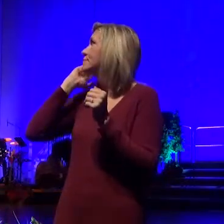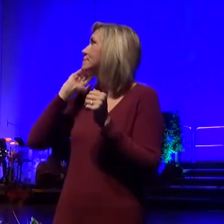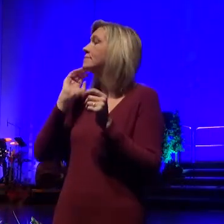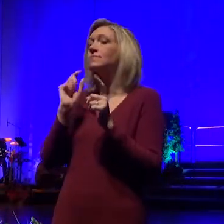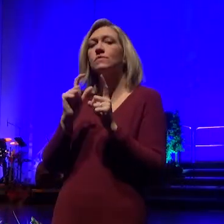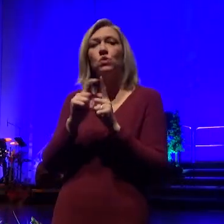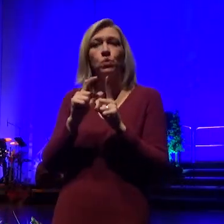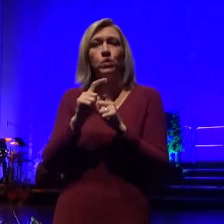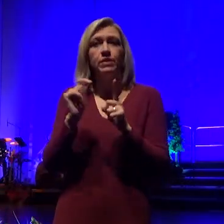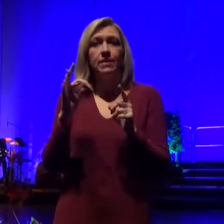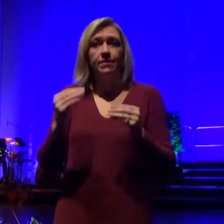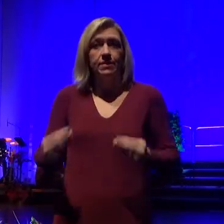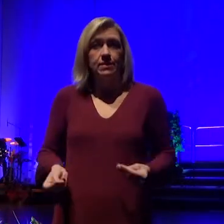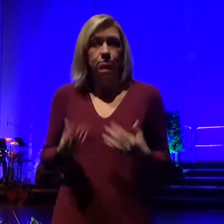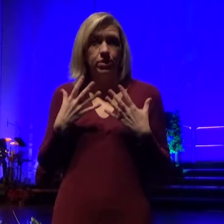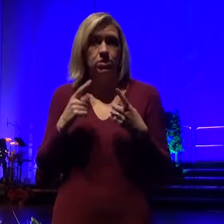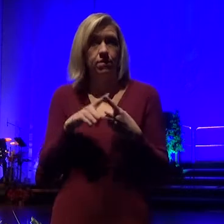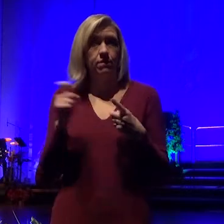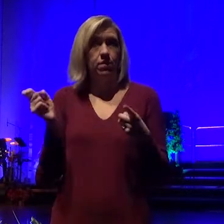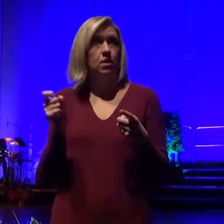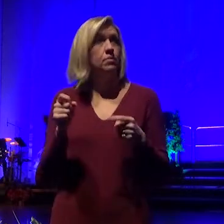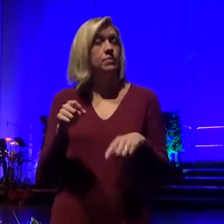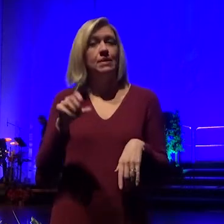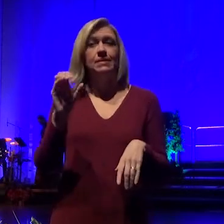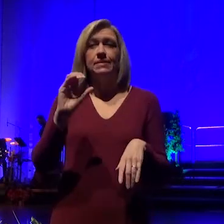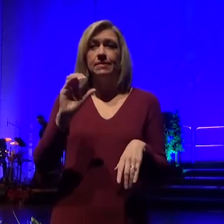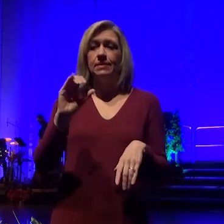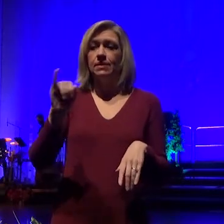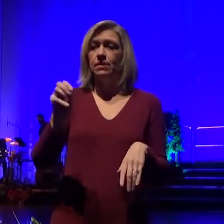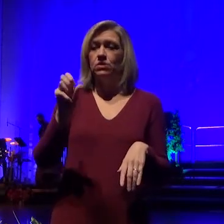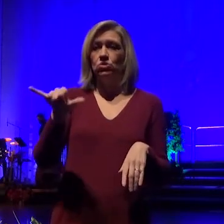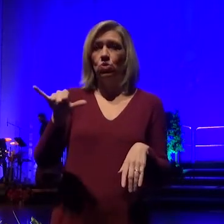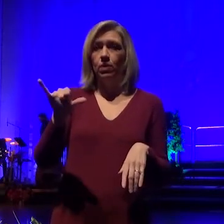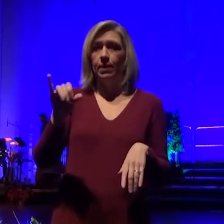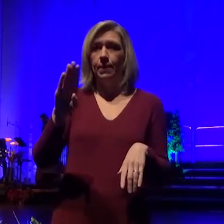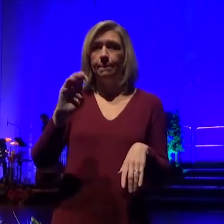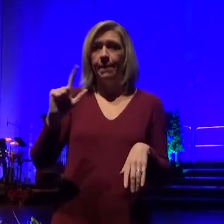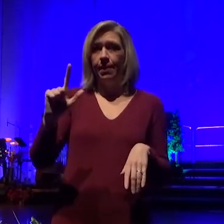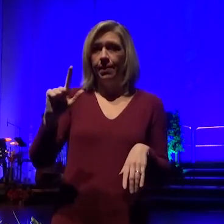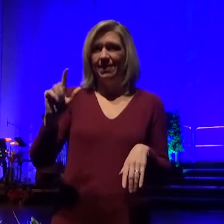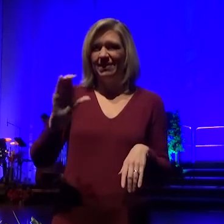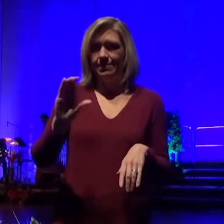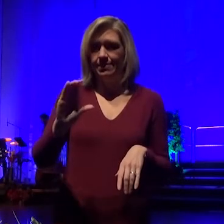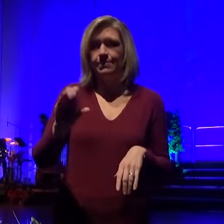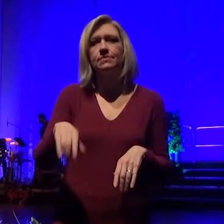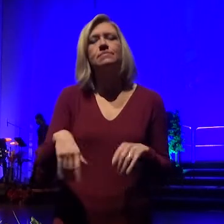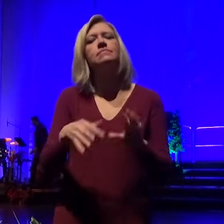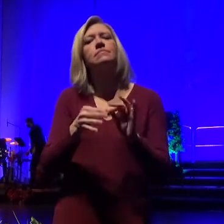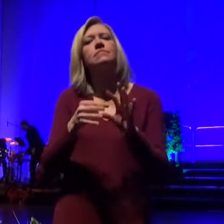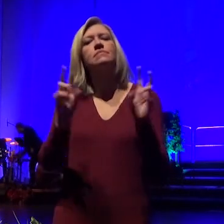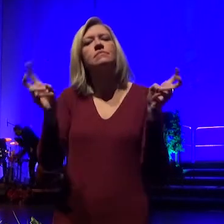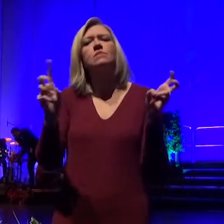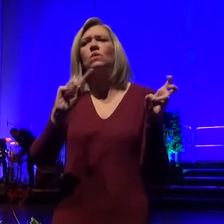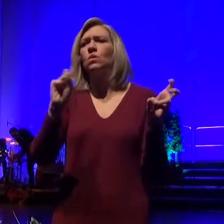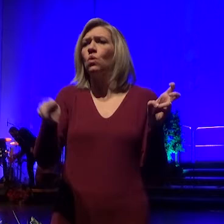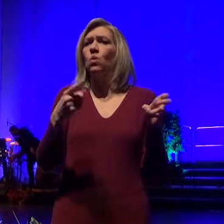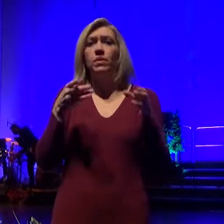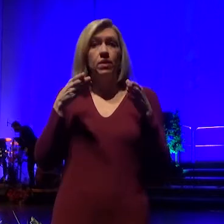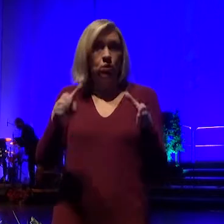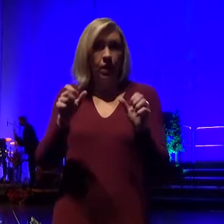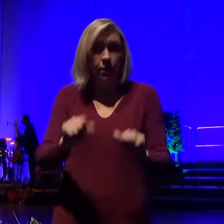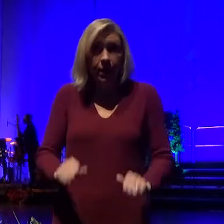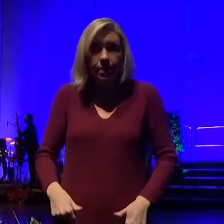Our words of inspiration come from C. Joy Bell C. The only way that we can